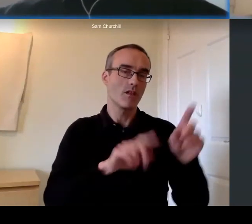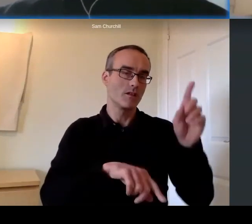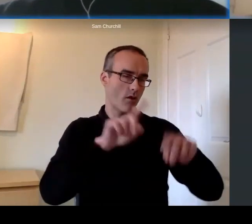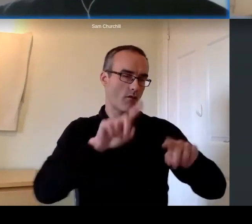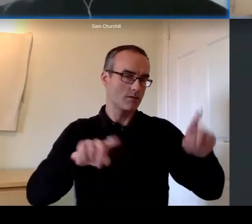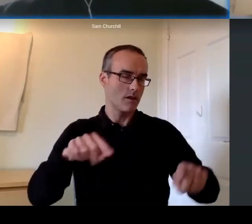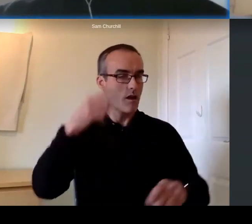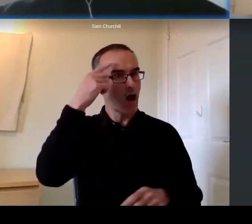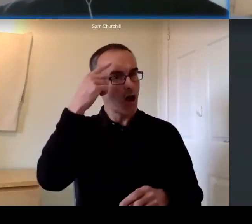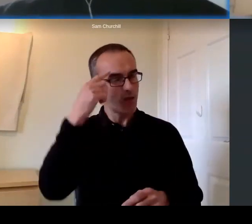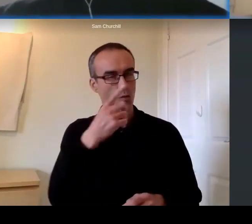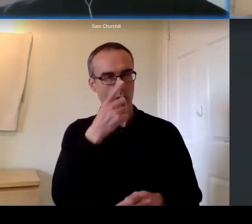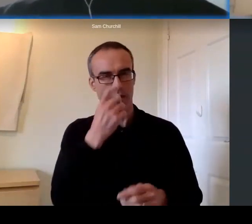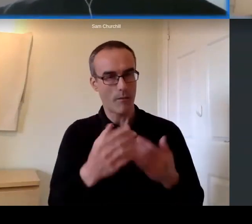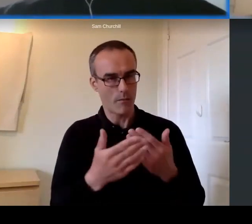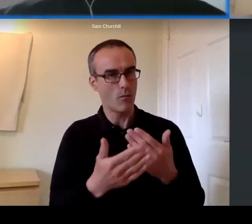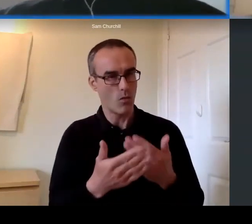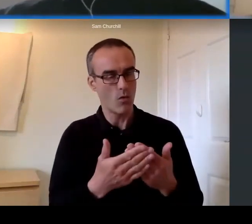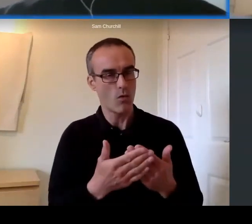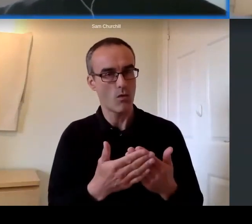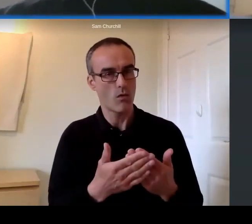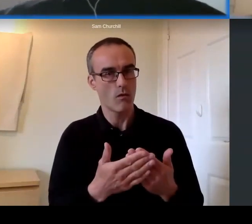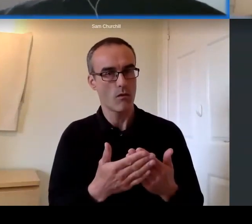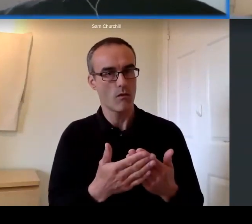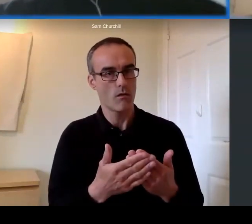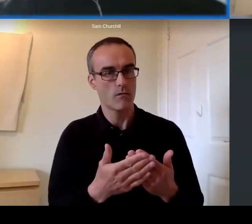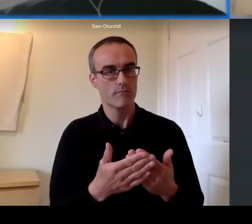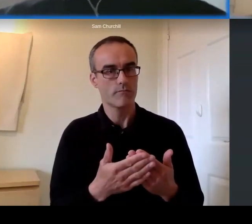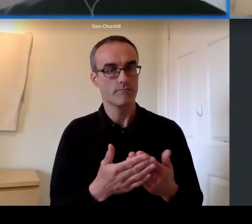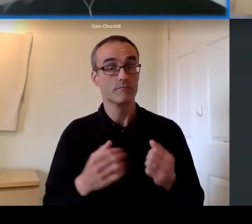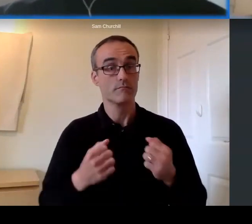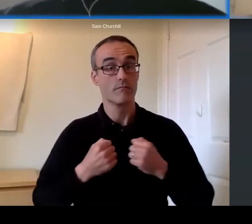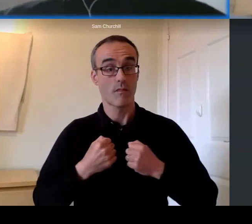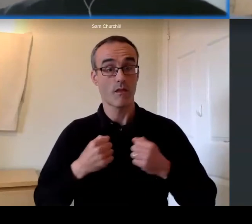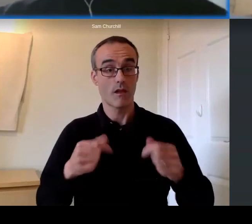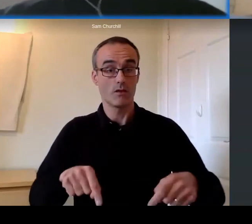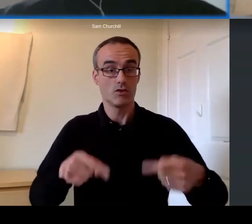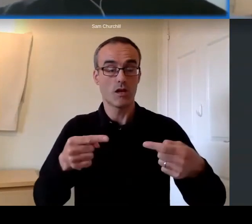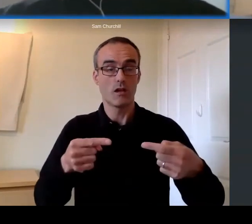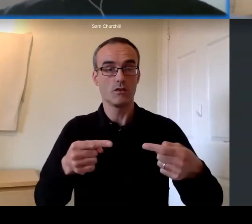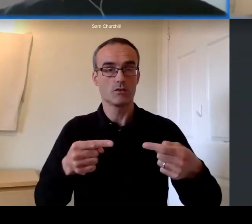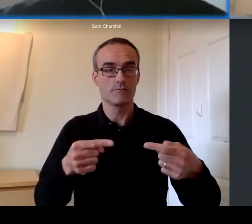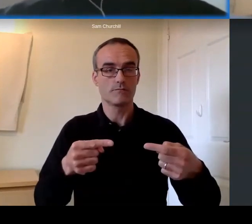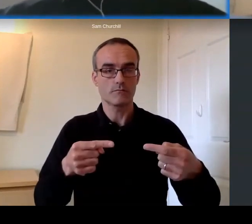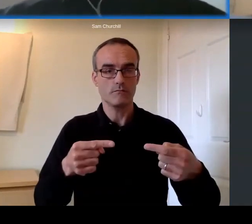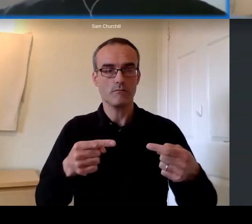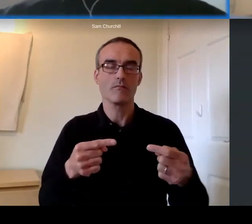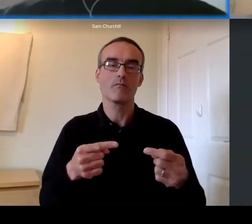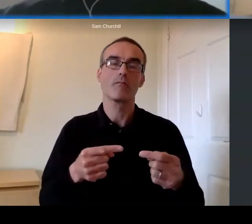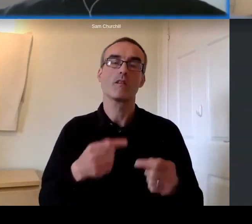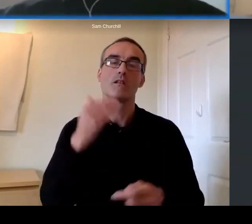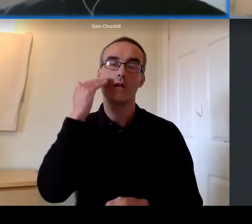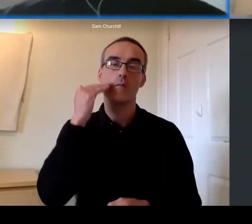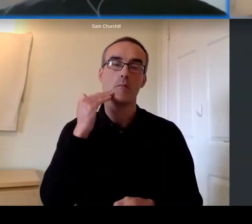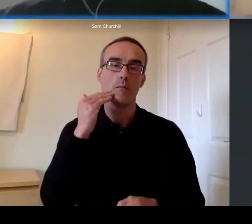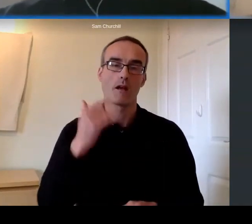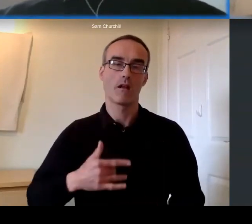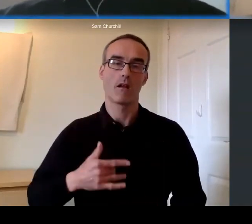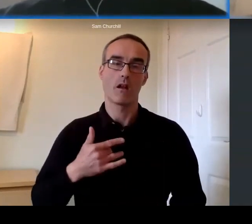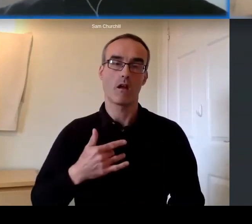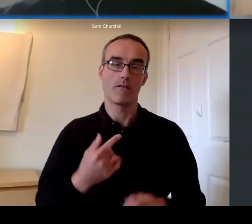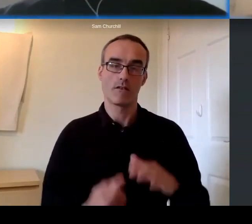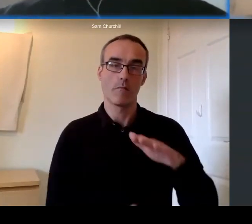more. And I think, our challenge is very much, on the back of Black Lives Matters, there were lots of statements